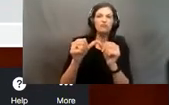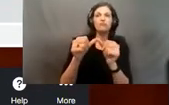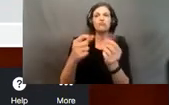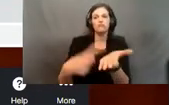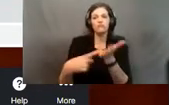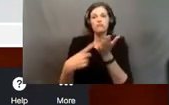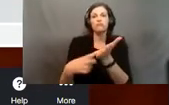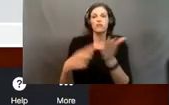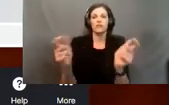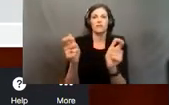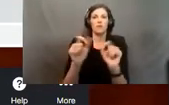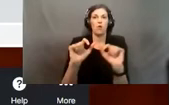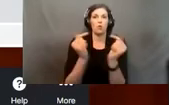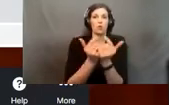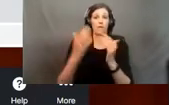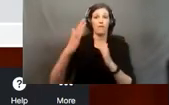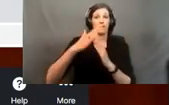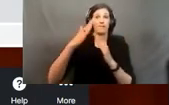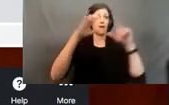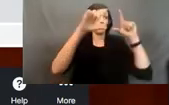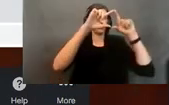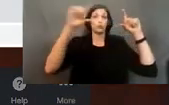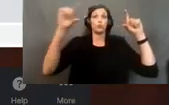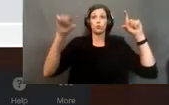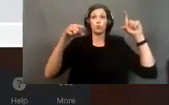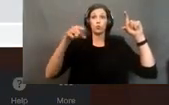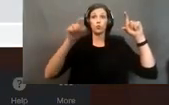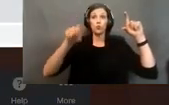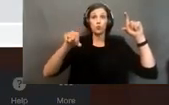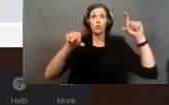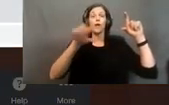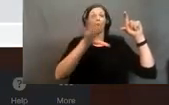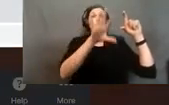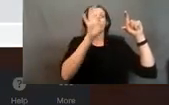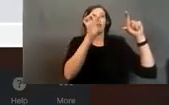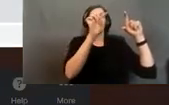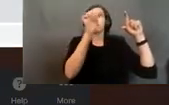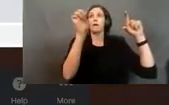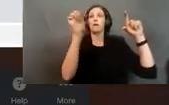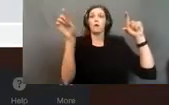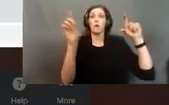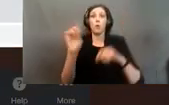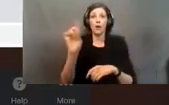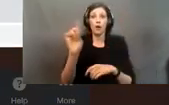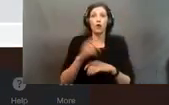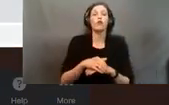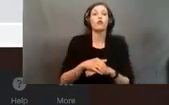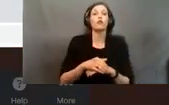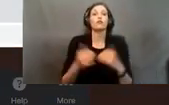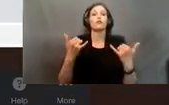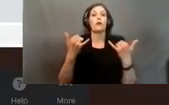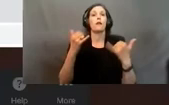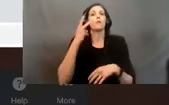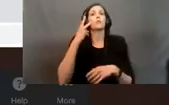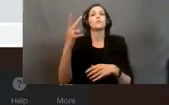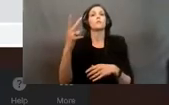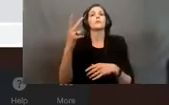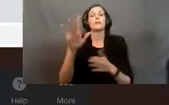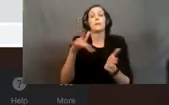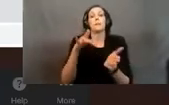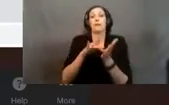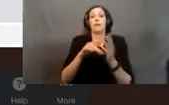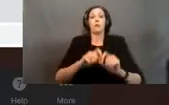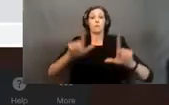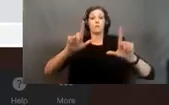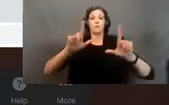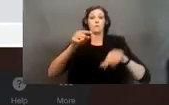in the top toolbar you will be able to locate where those sessions are. So right now you'll see a screen in the middle that